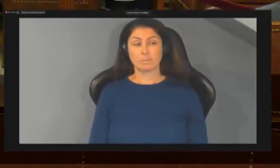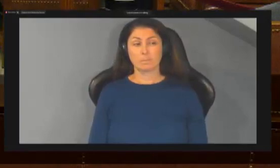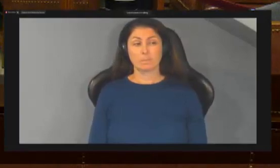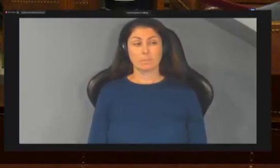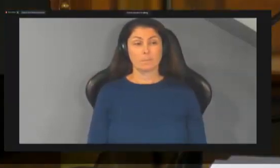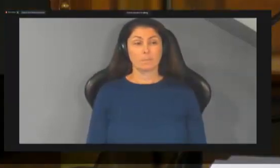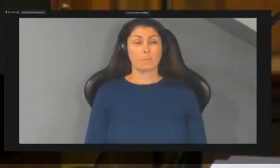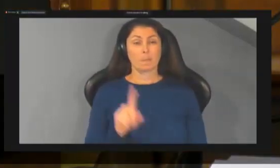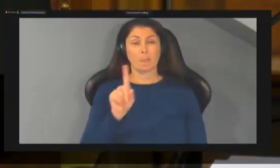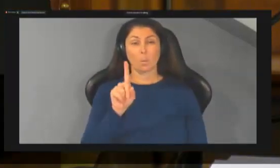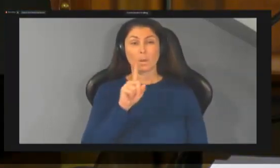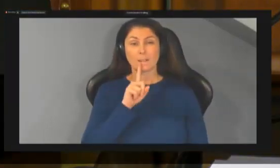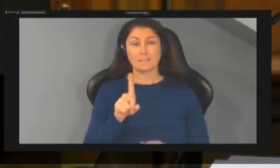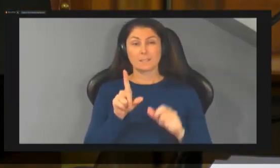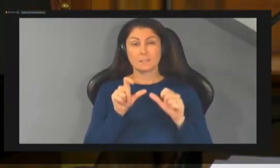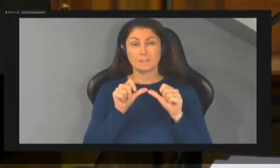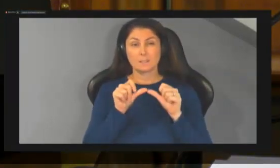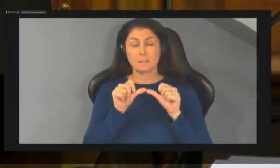long-term